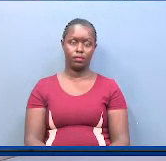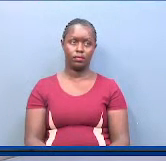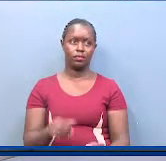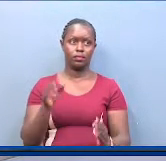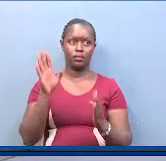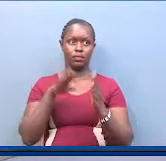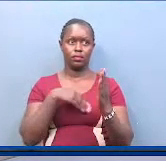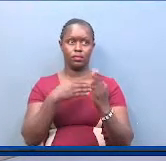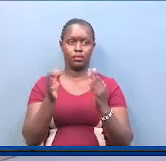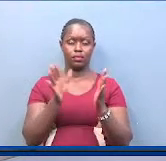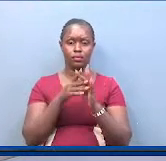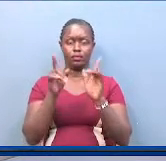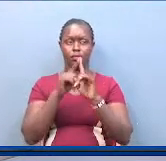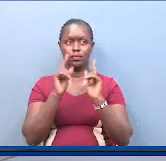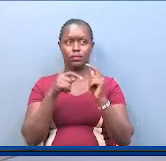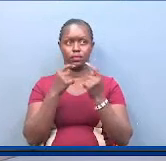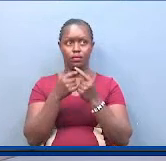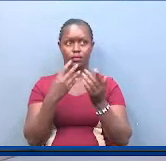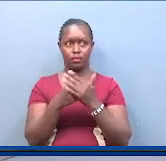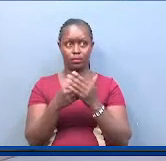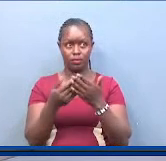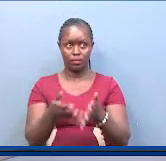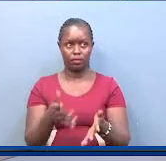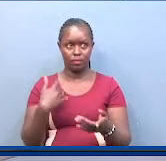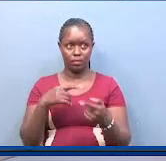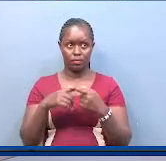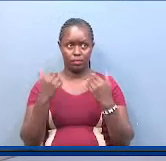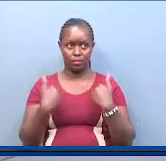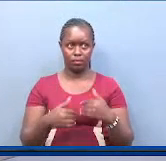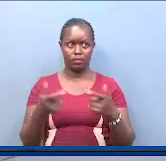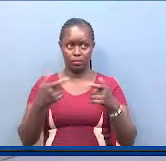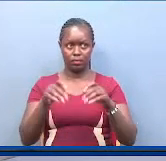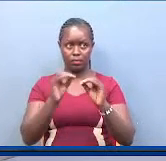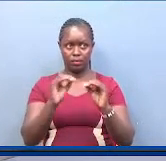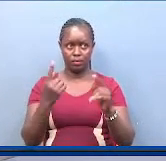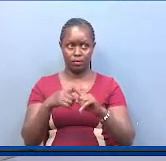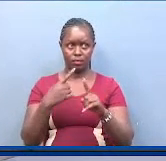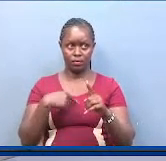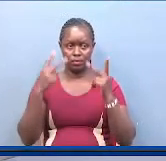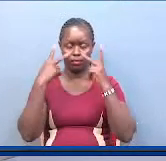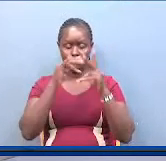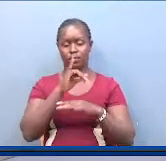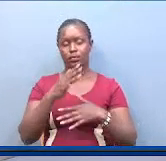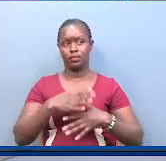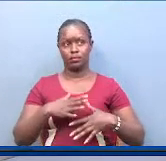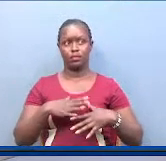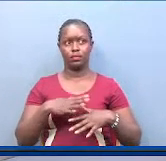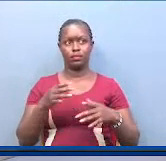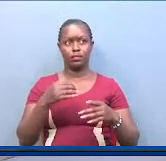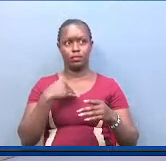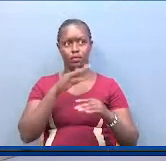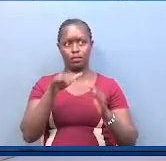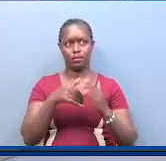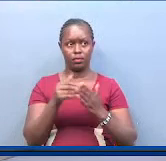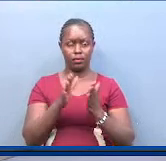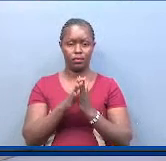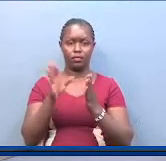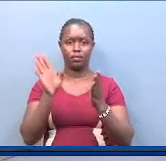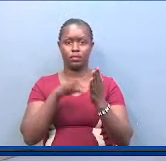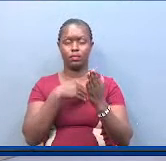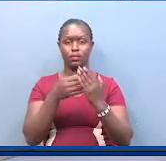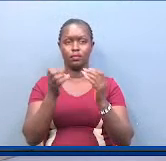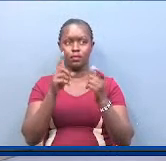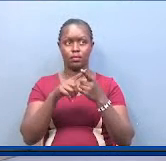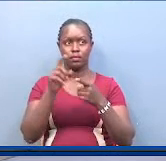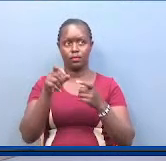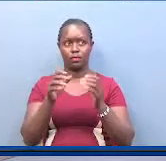has been lost. I'm not a media personality, but every time we have seen those people on the other side, they have been painted. If somebody